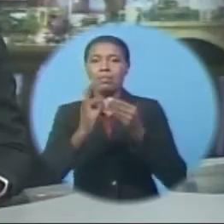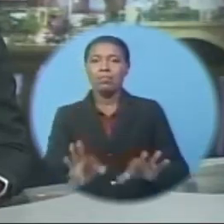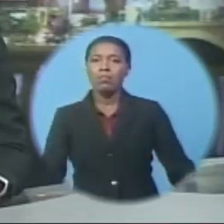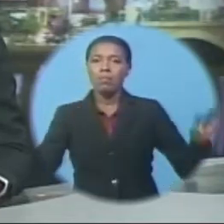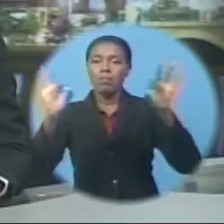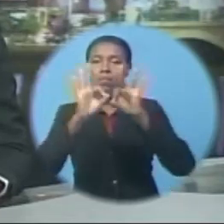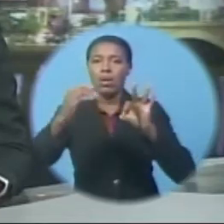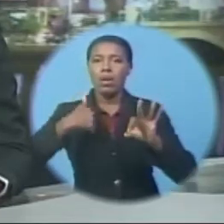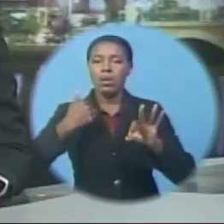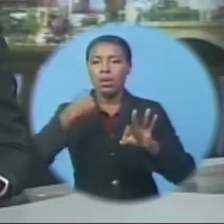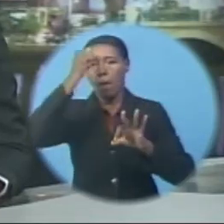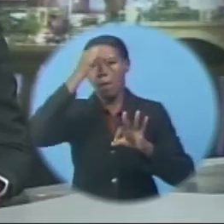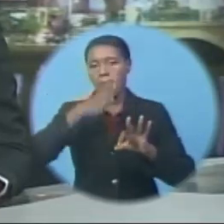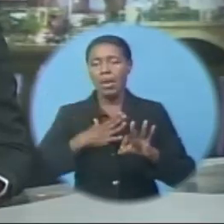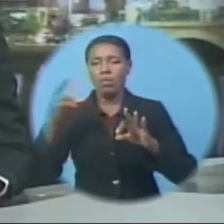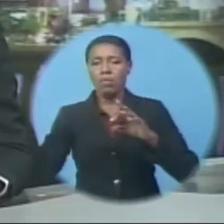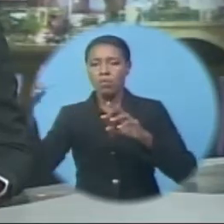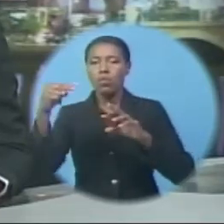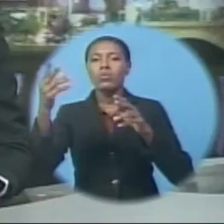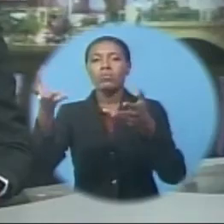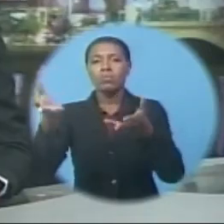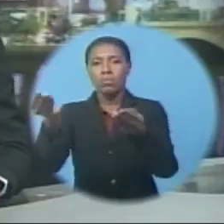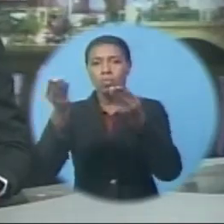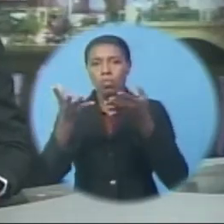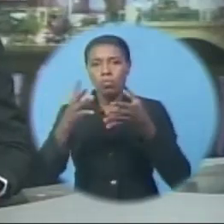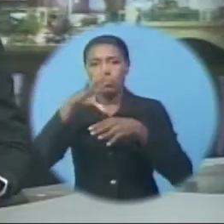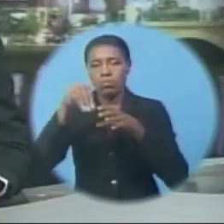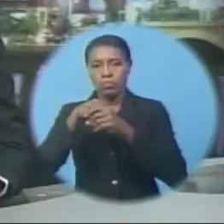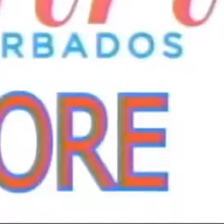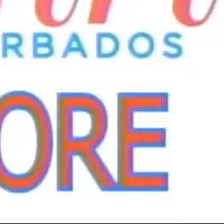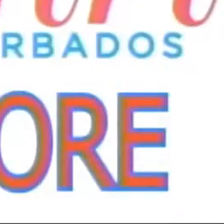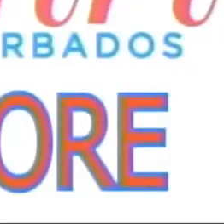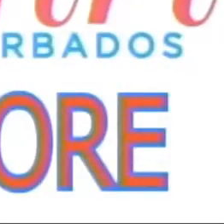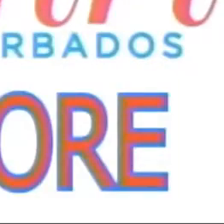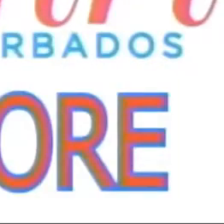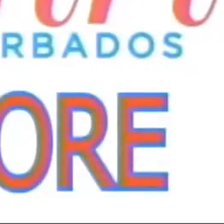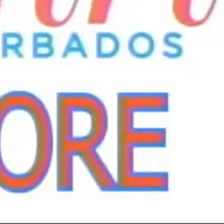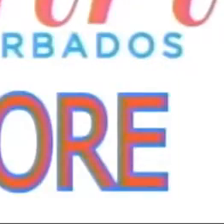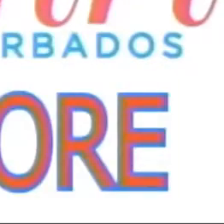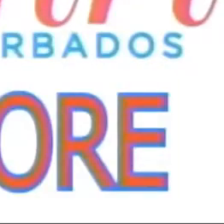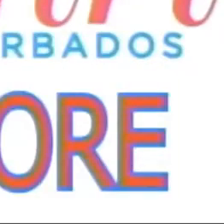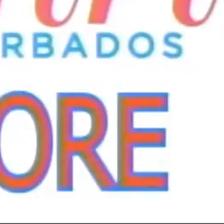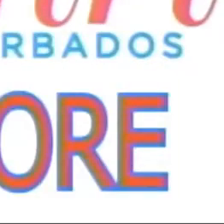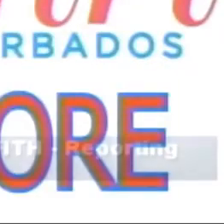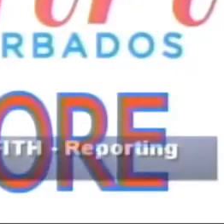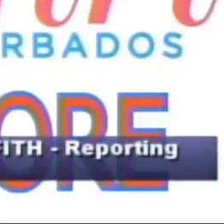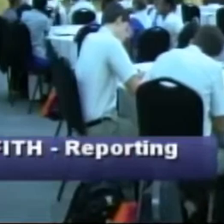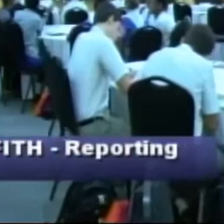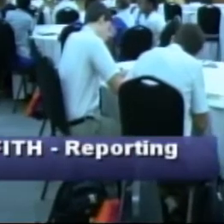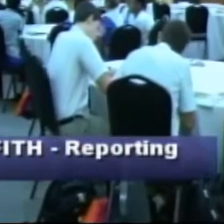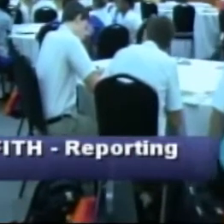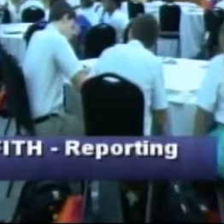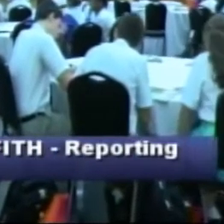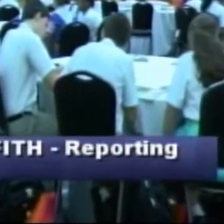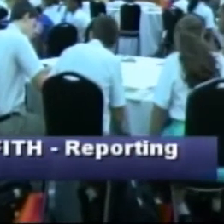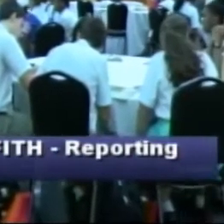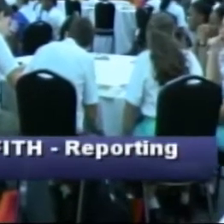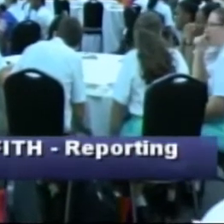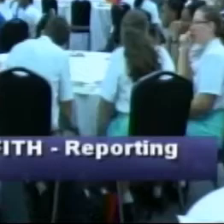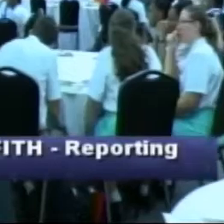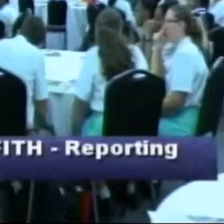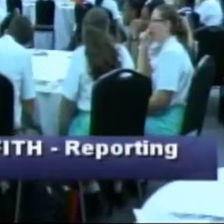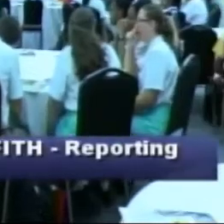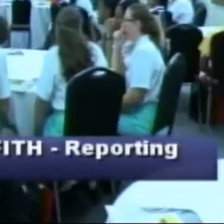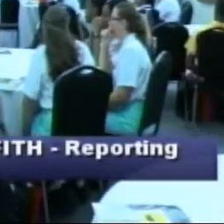of young men as well. Sharika Griffith has more. Under the theme 50 More, the conference is seeking to